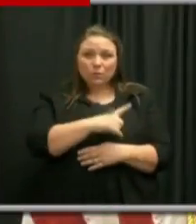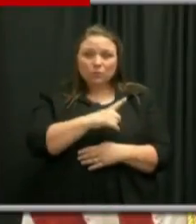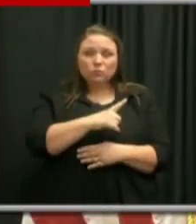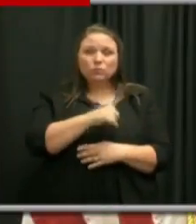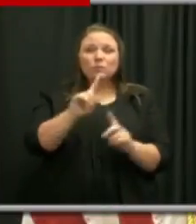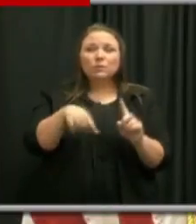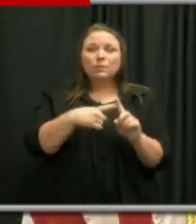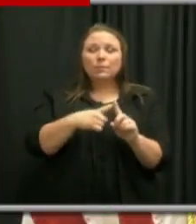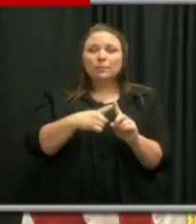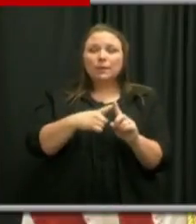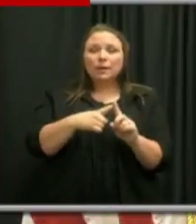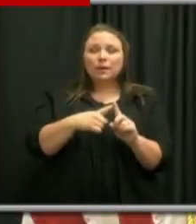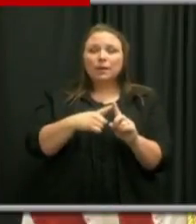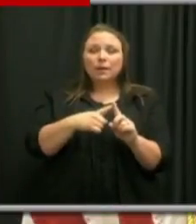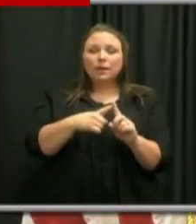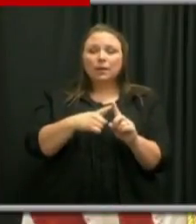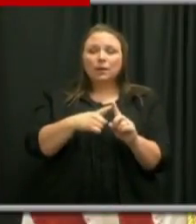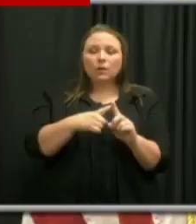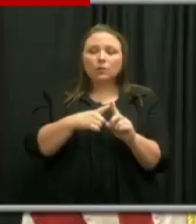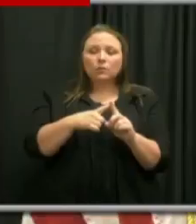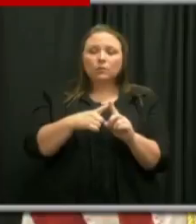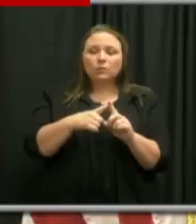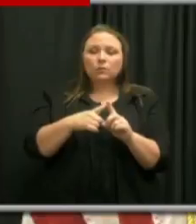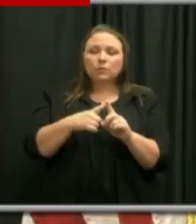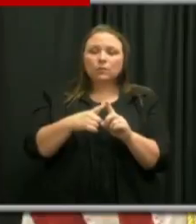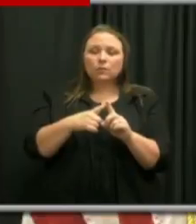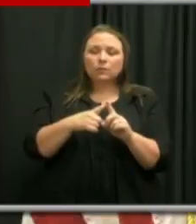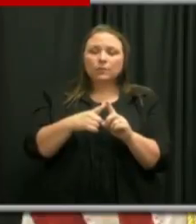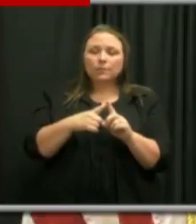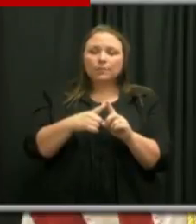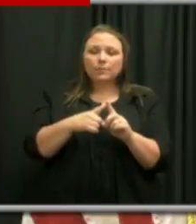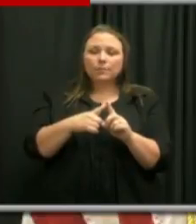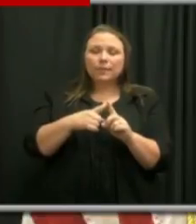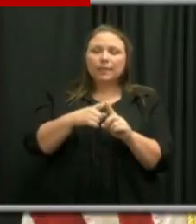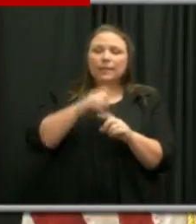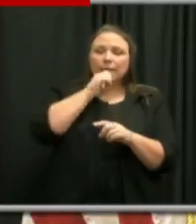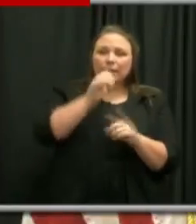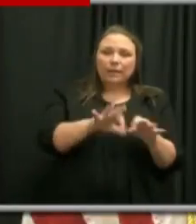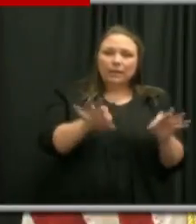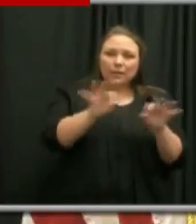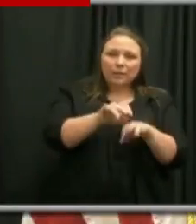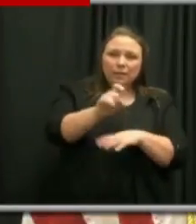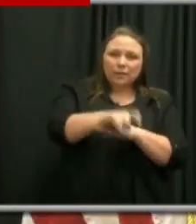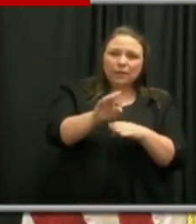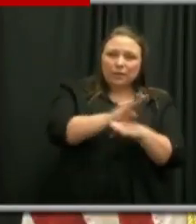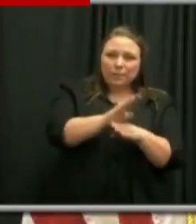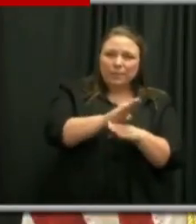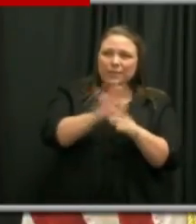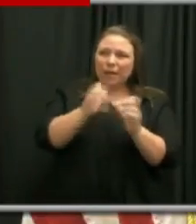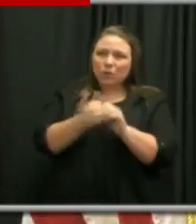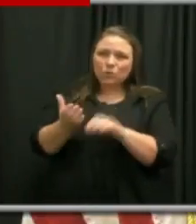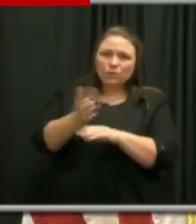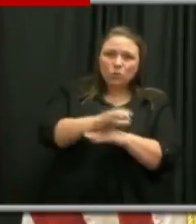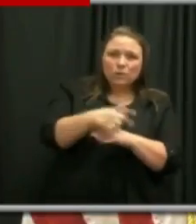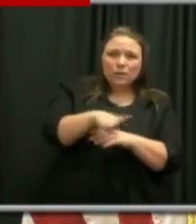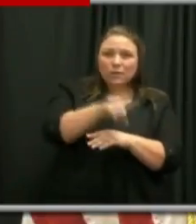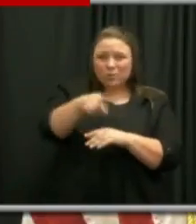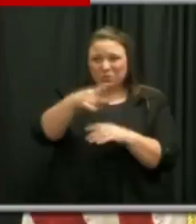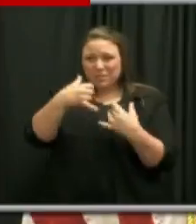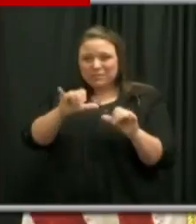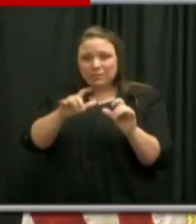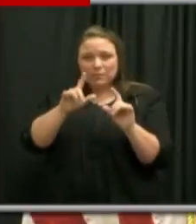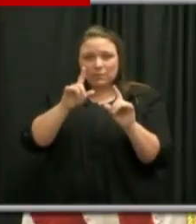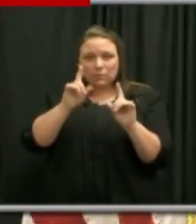with the enforcement of the non-essential businesses. I wanted to see if you all continue to have